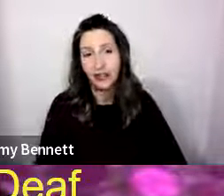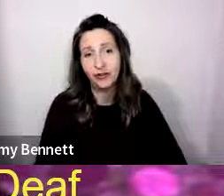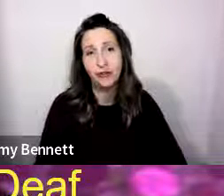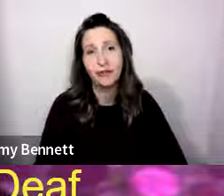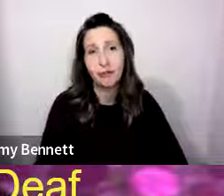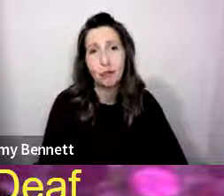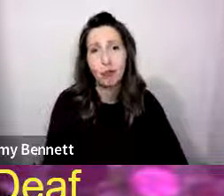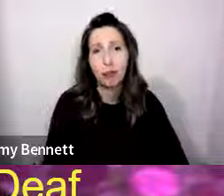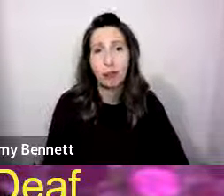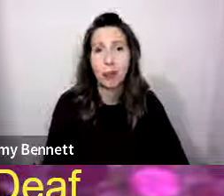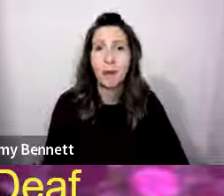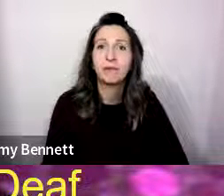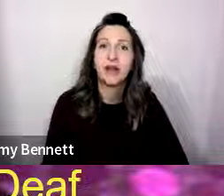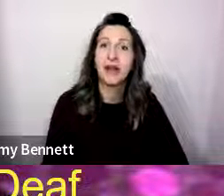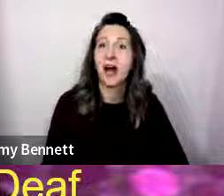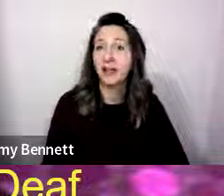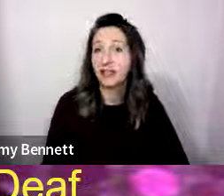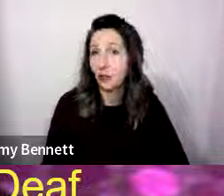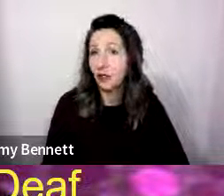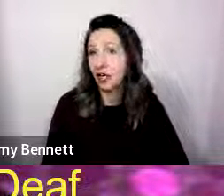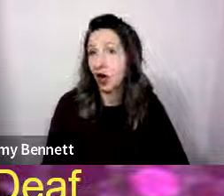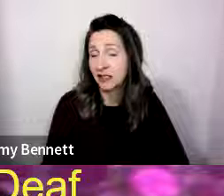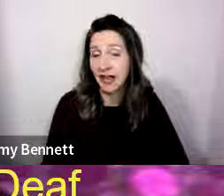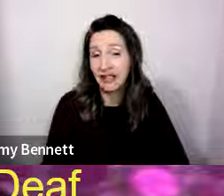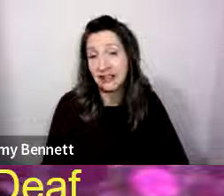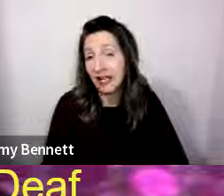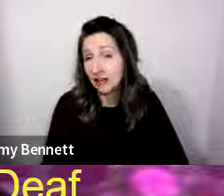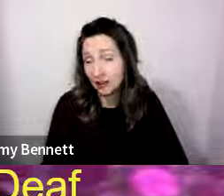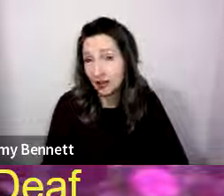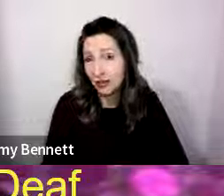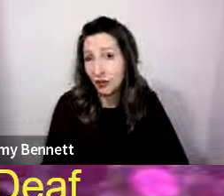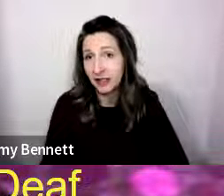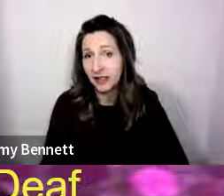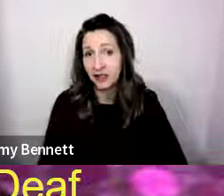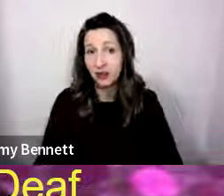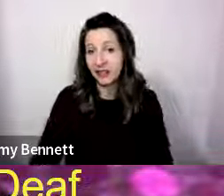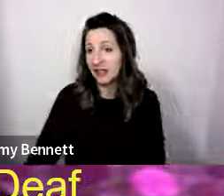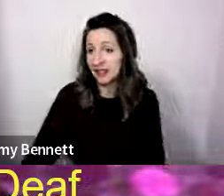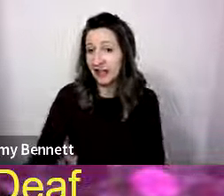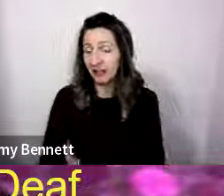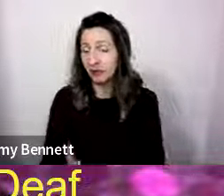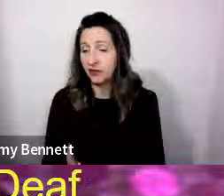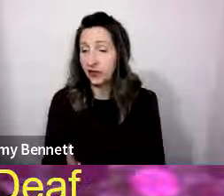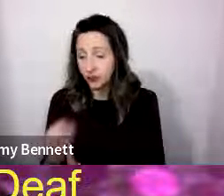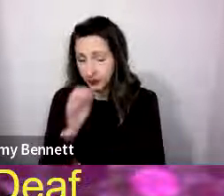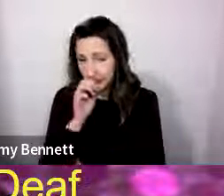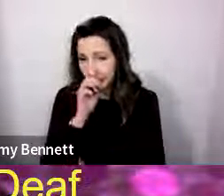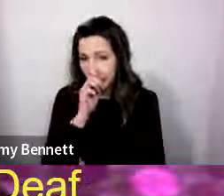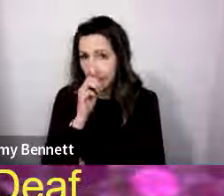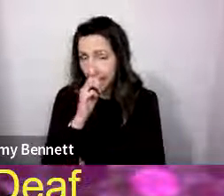free to. And Alla said, we can all sign it together too, if you want to do the signs together to